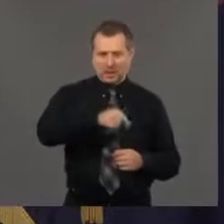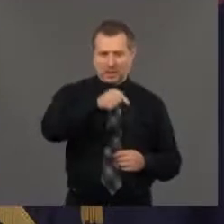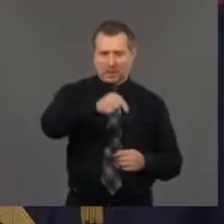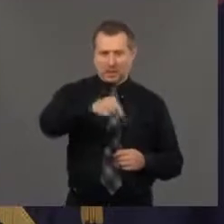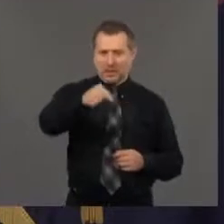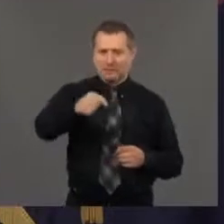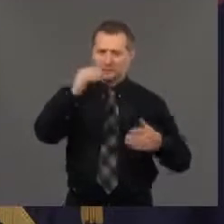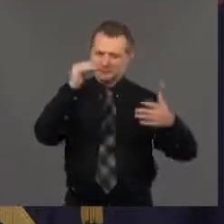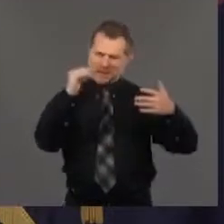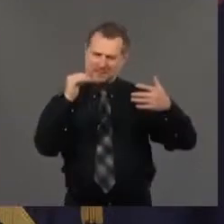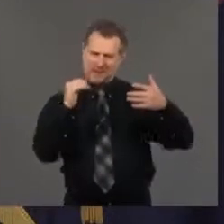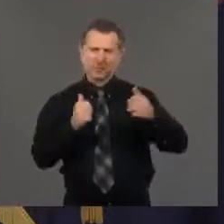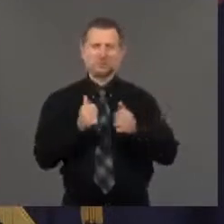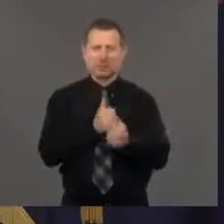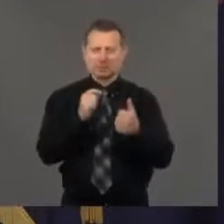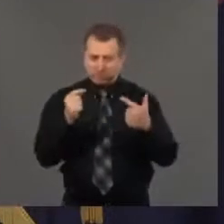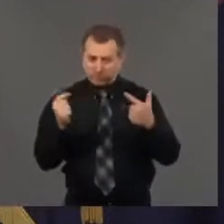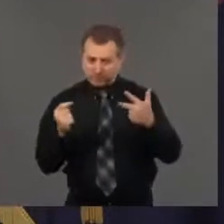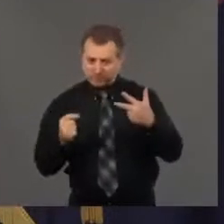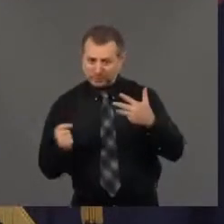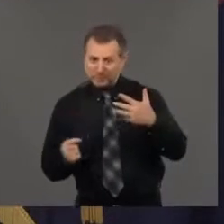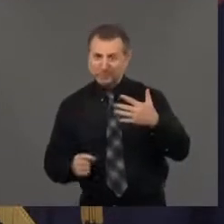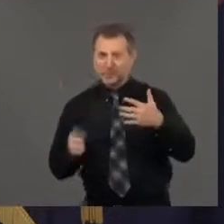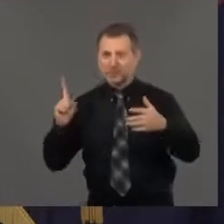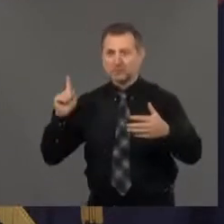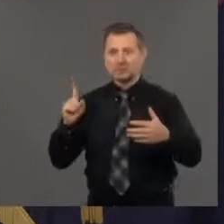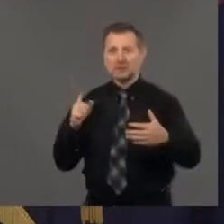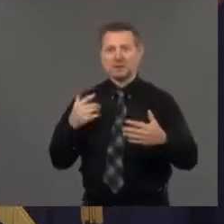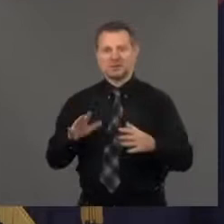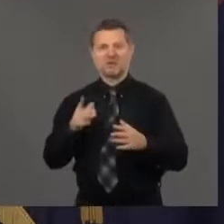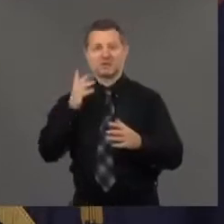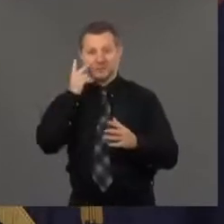it came in through the airports. It will come in through the